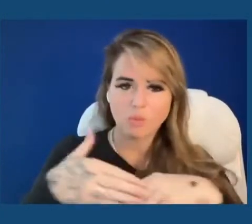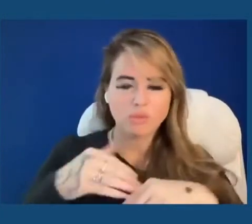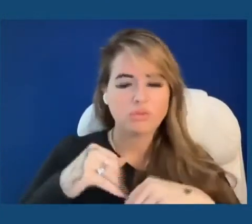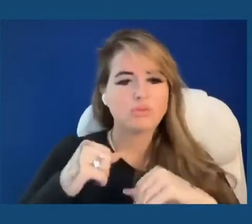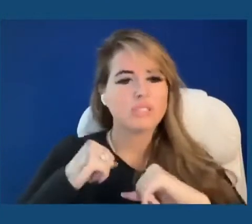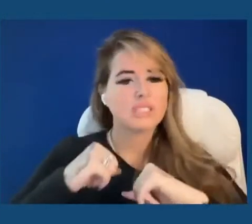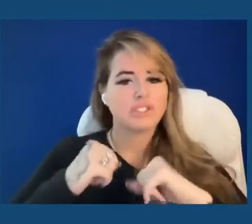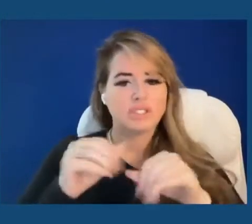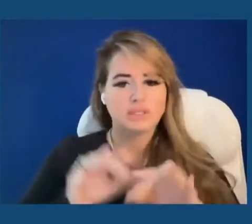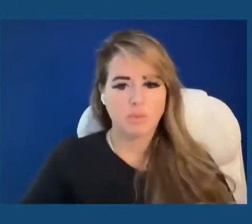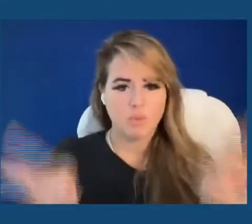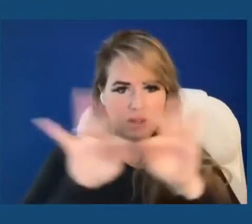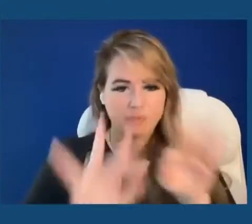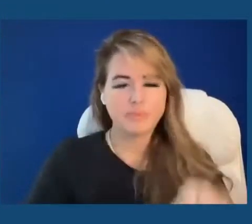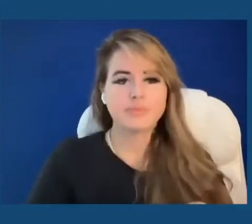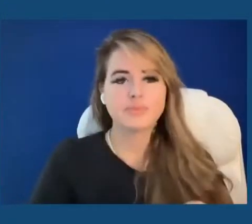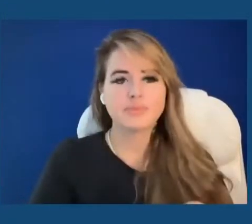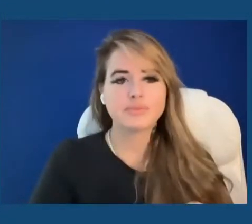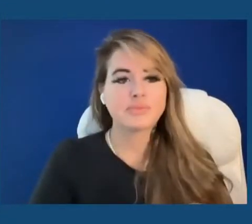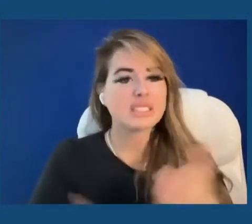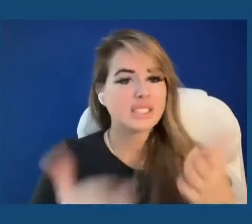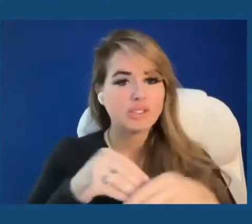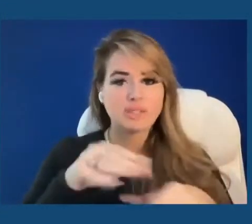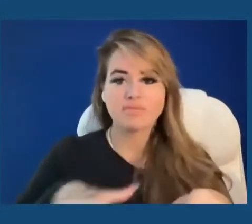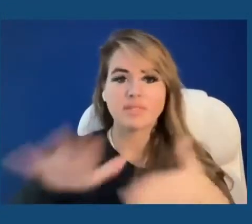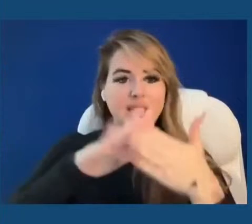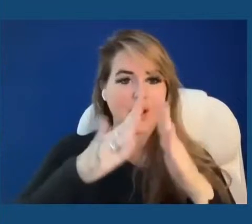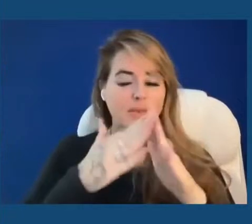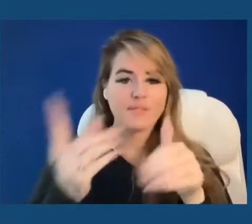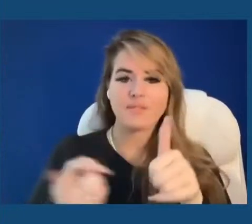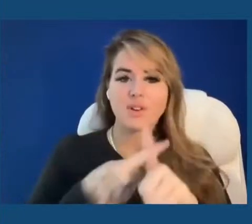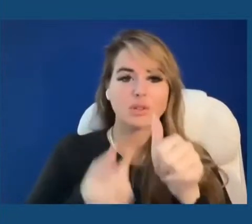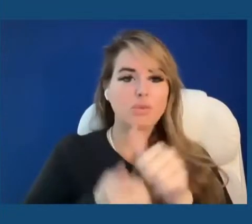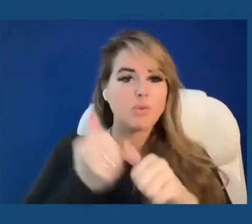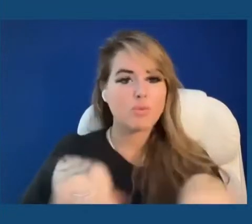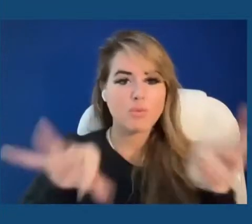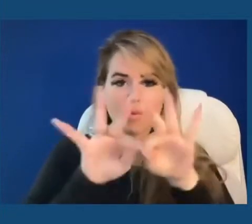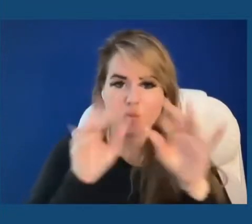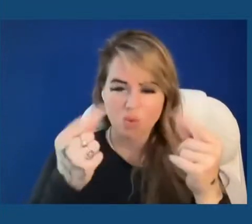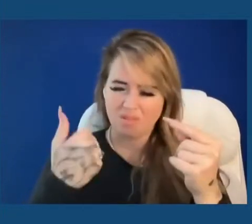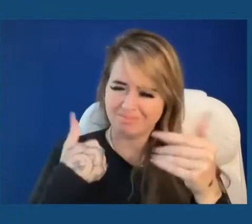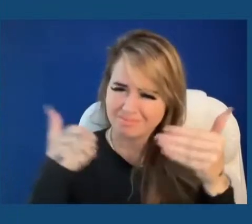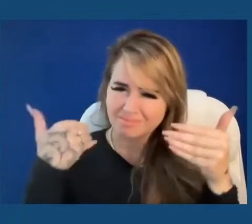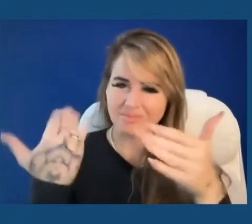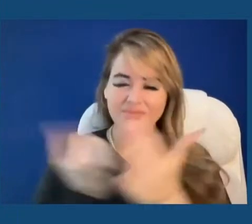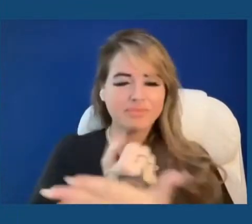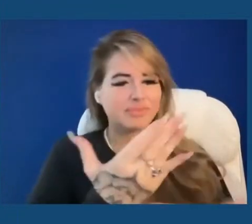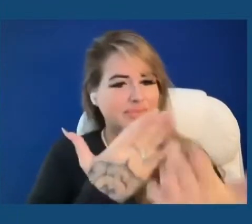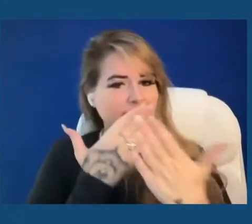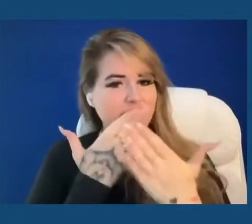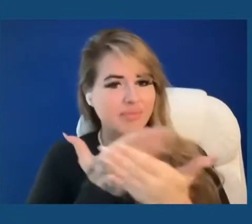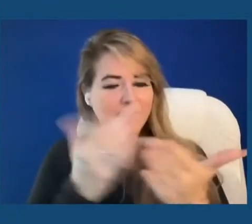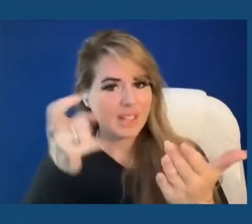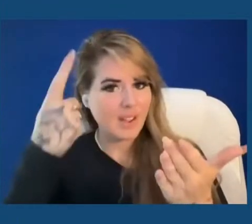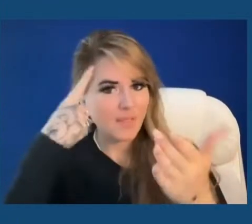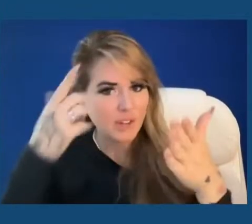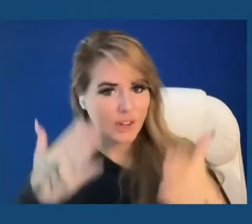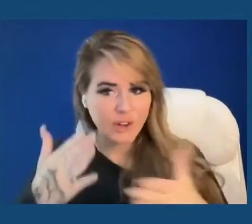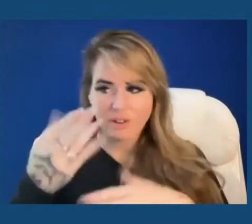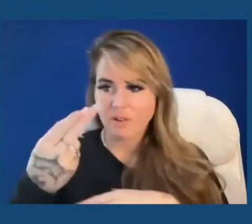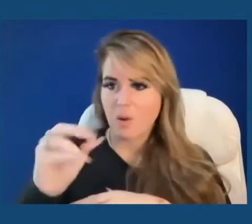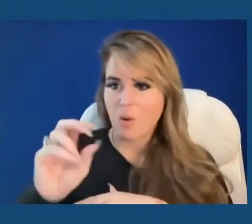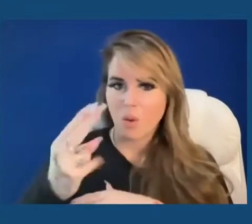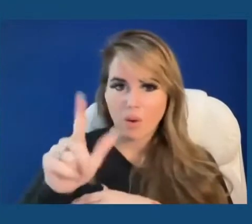Beach and throughout our town. First and foremost, I want to extend our deepest gratitude to Governor Kathy Hochul for